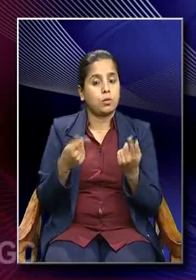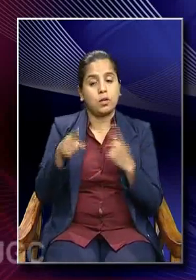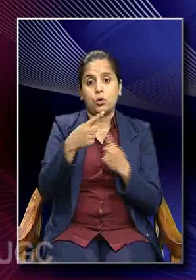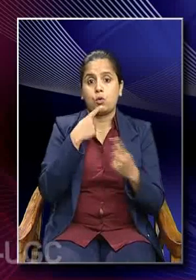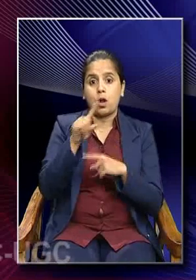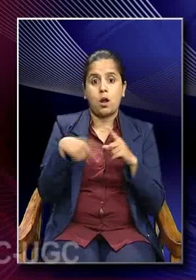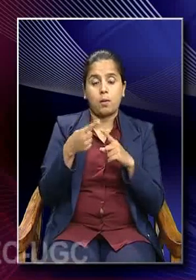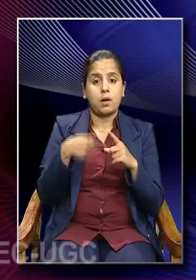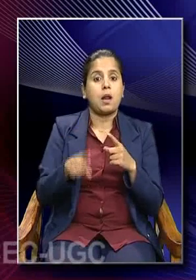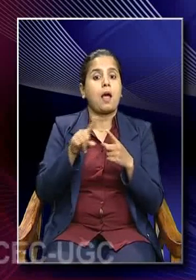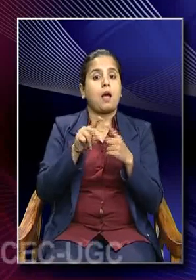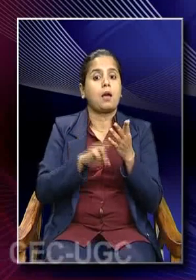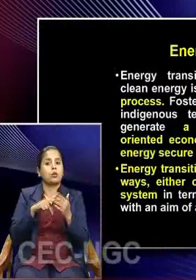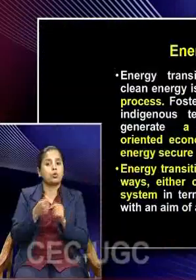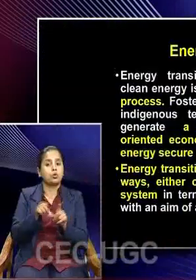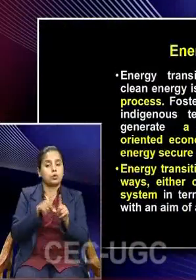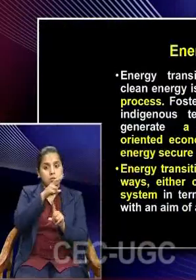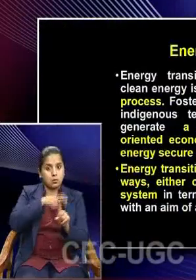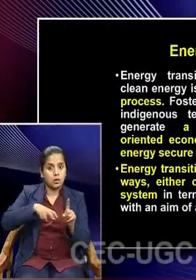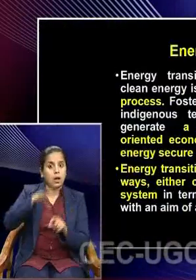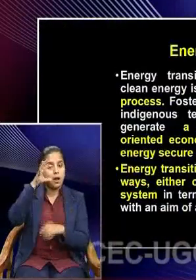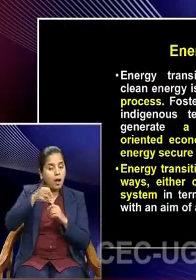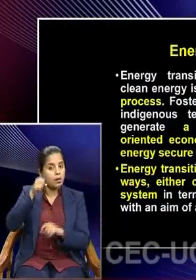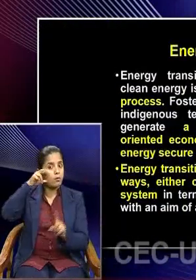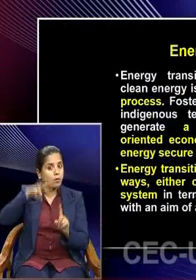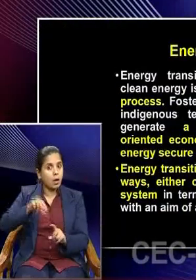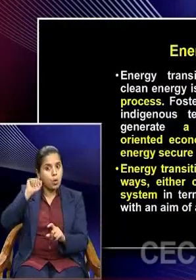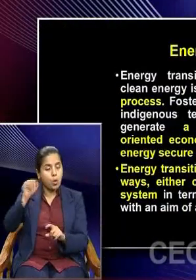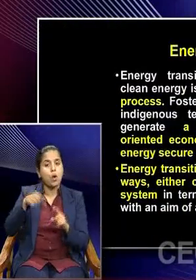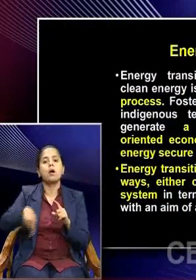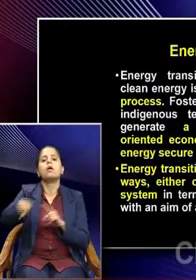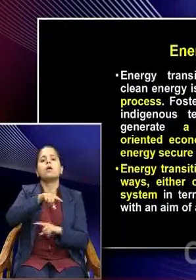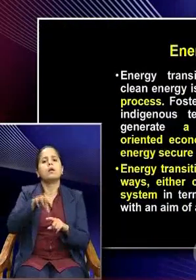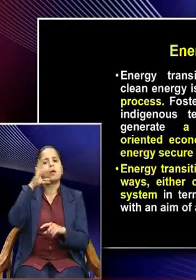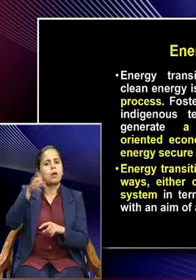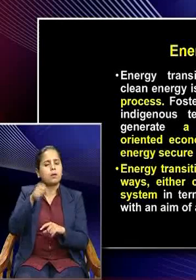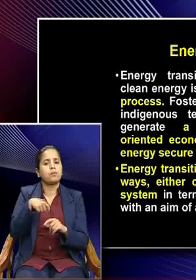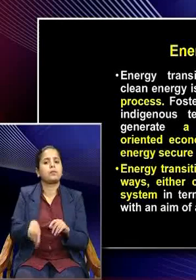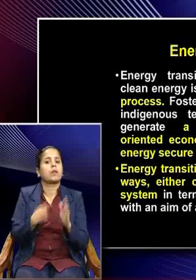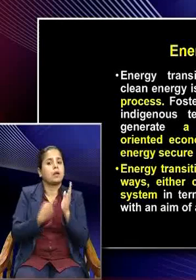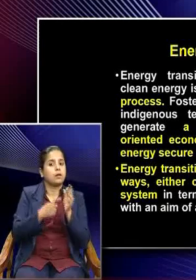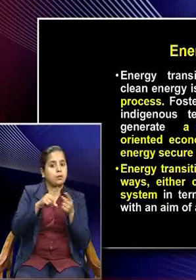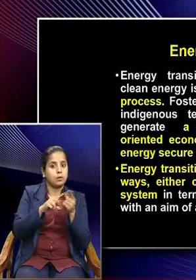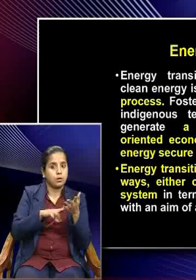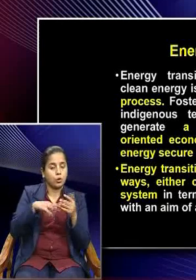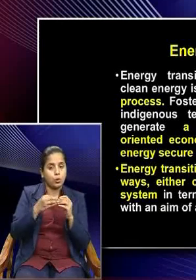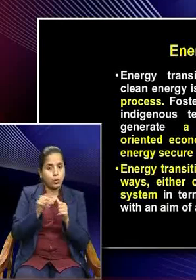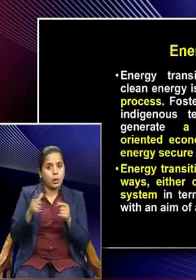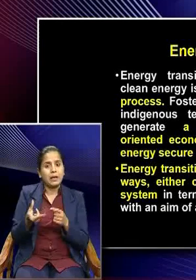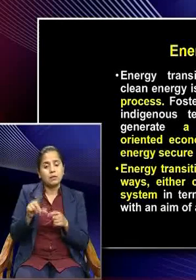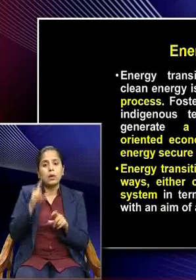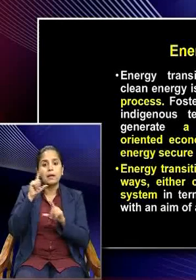about energy transition under the Gandhian framework, energy transition towards renewable and the clean energy